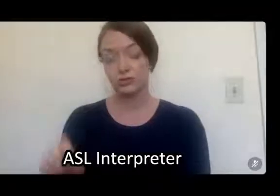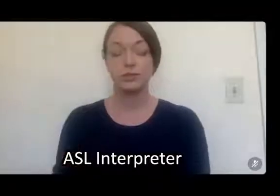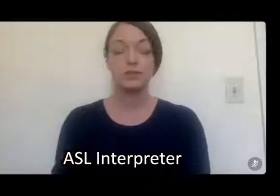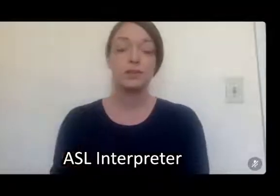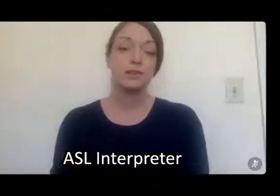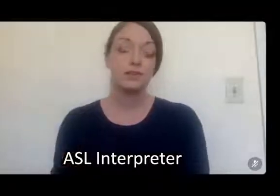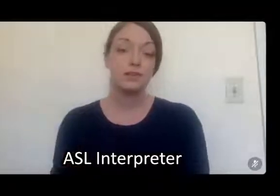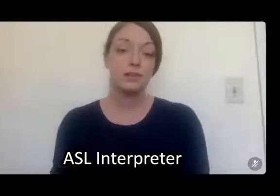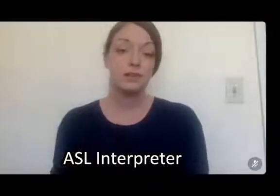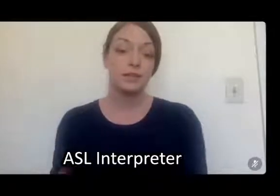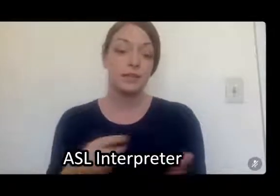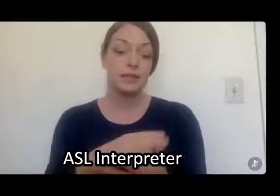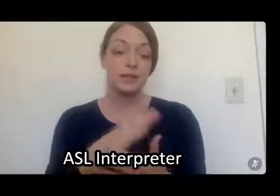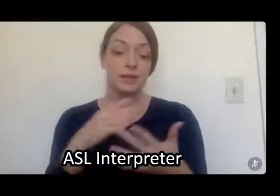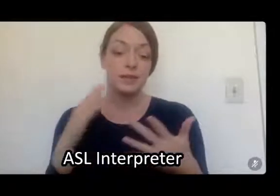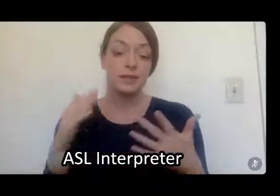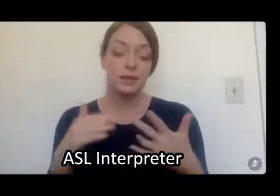the